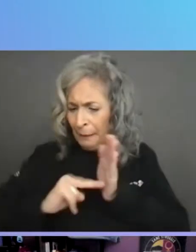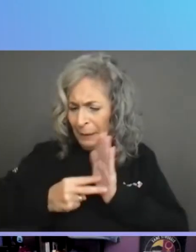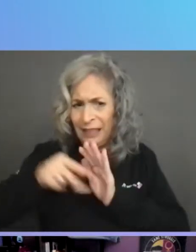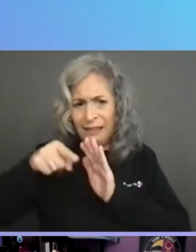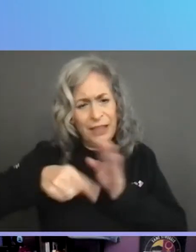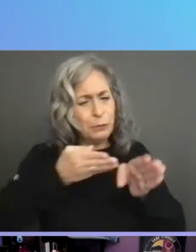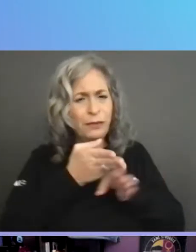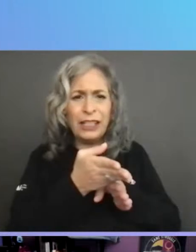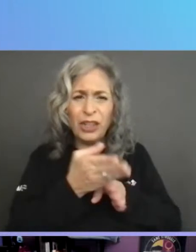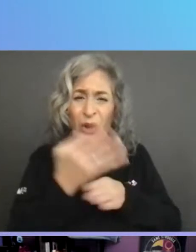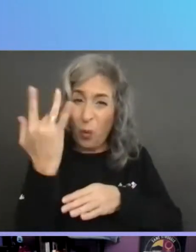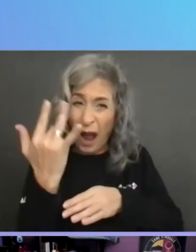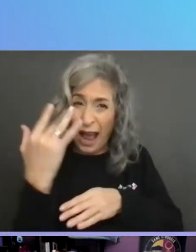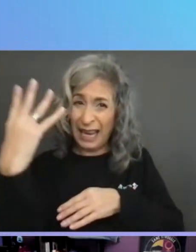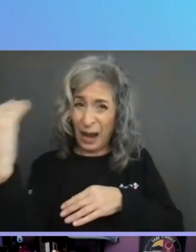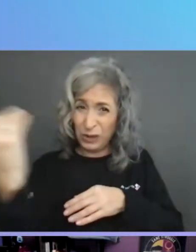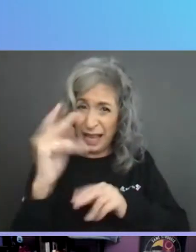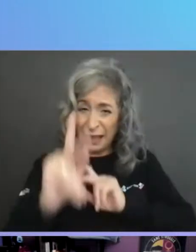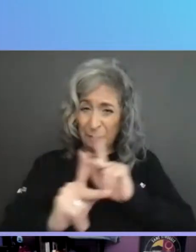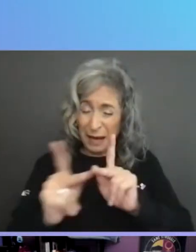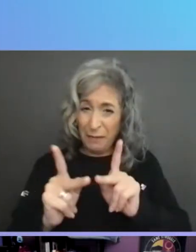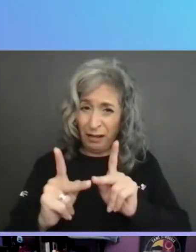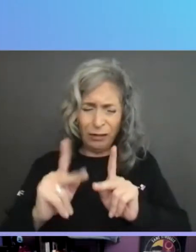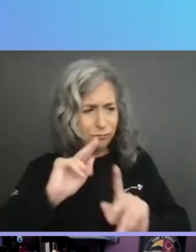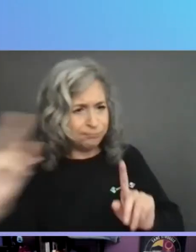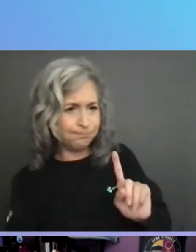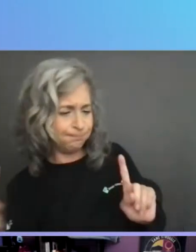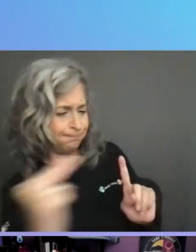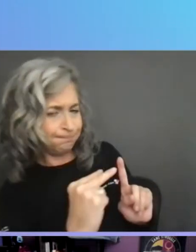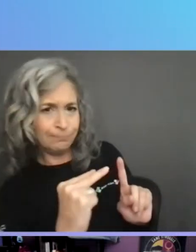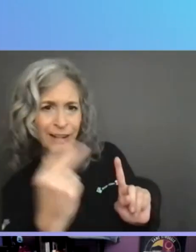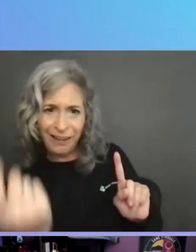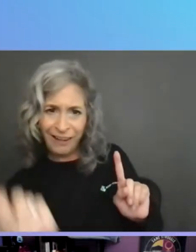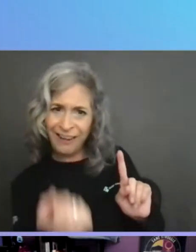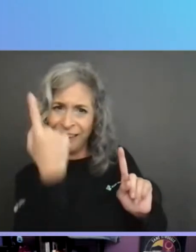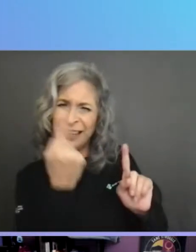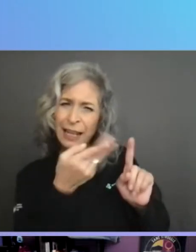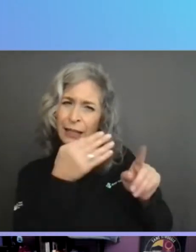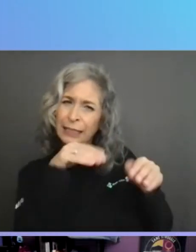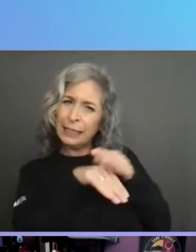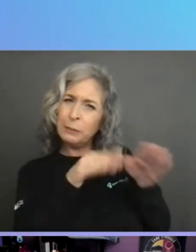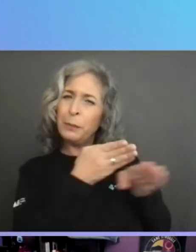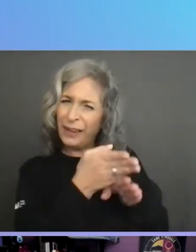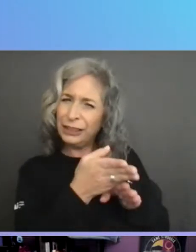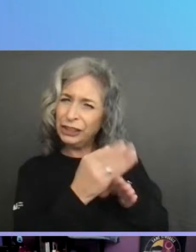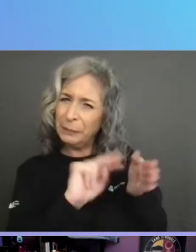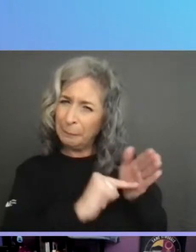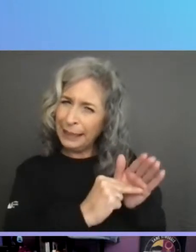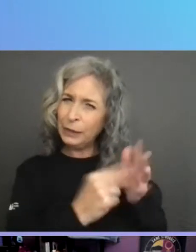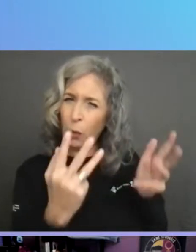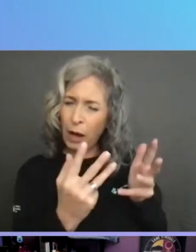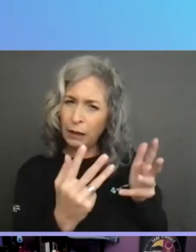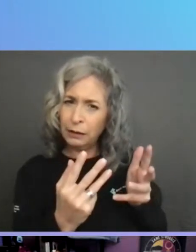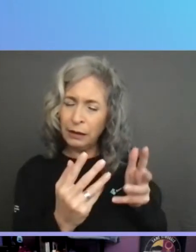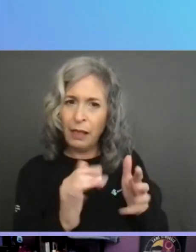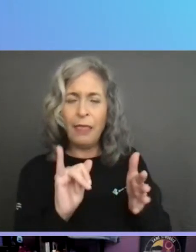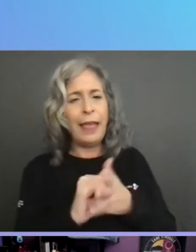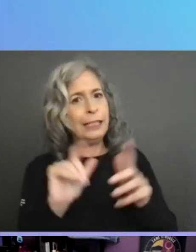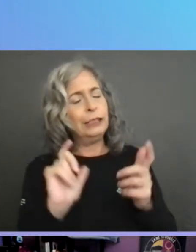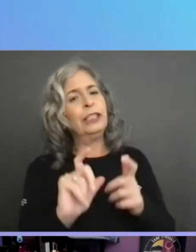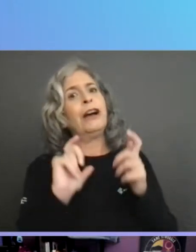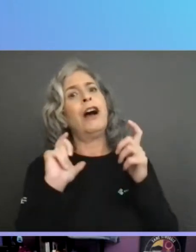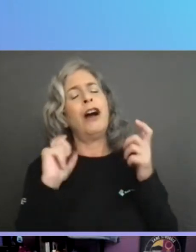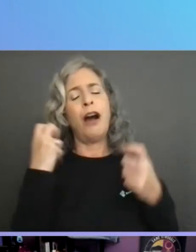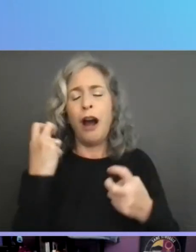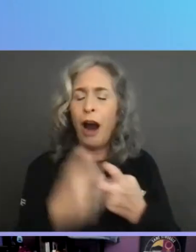that people outside of our circle will understand what the accessibility profession means is a big boat to turn. A